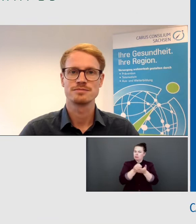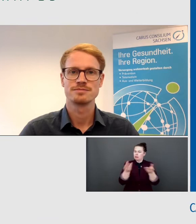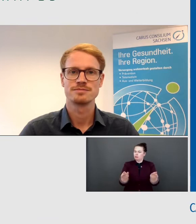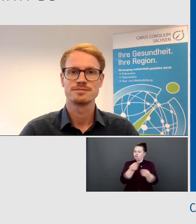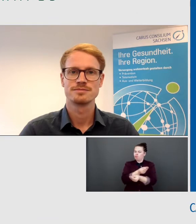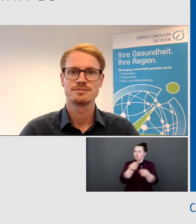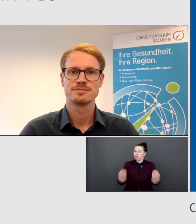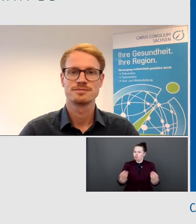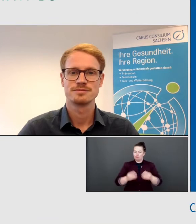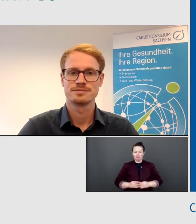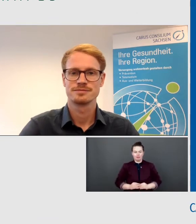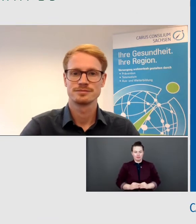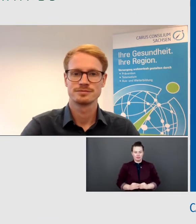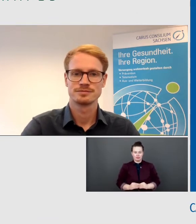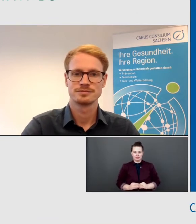exchange.